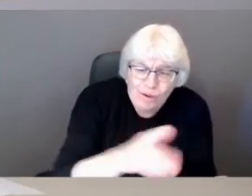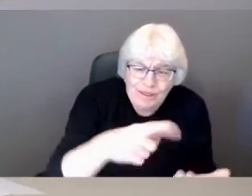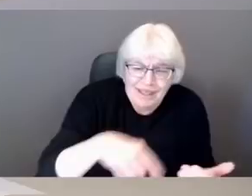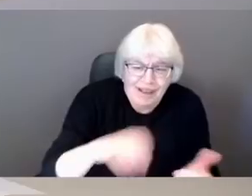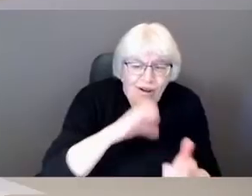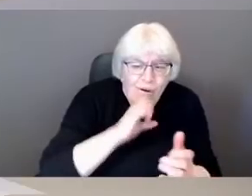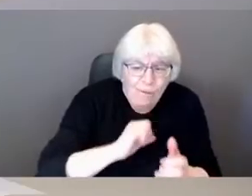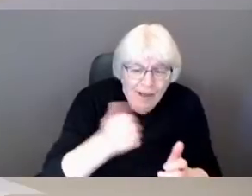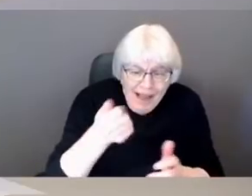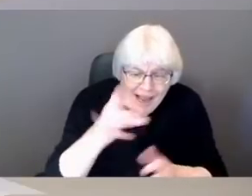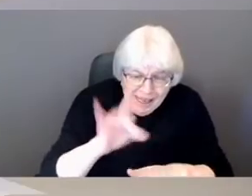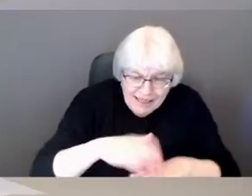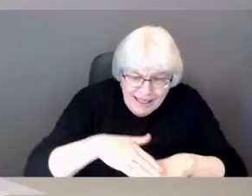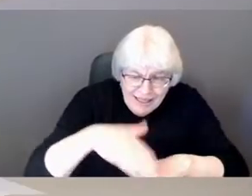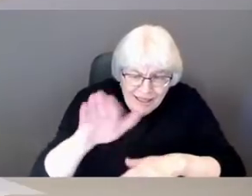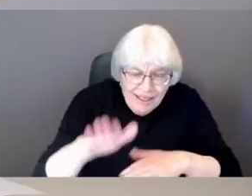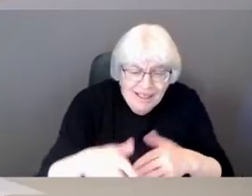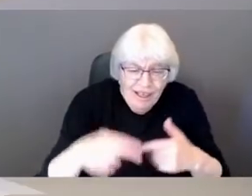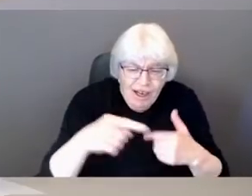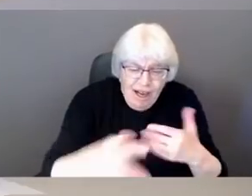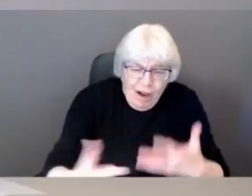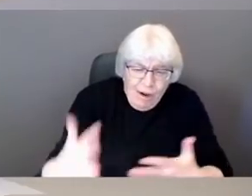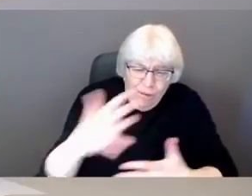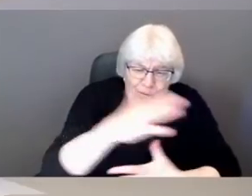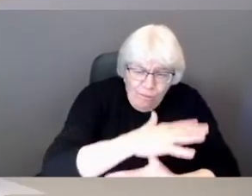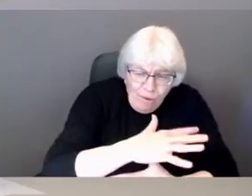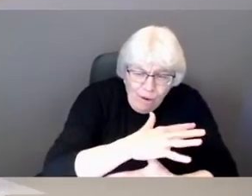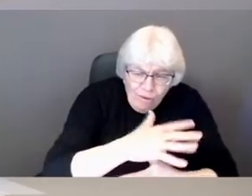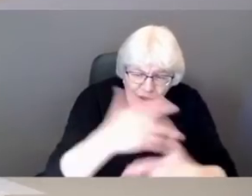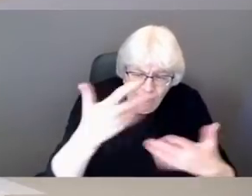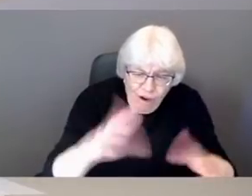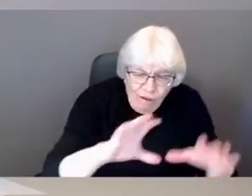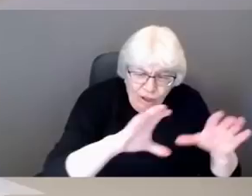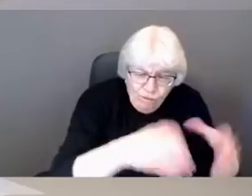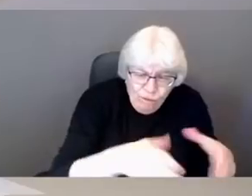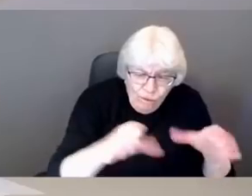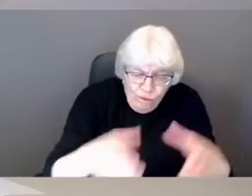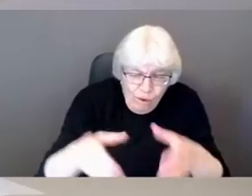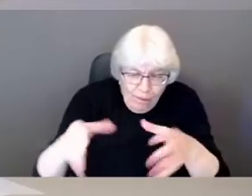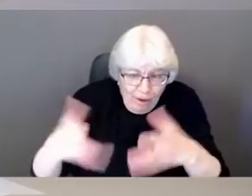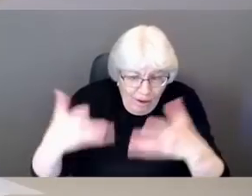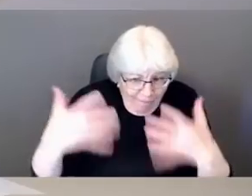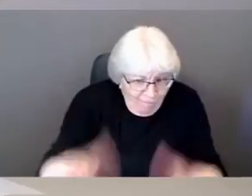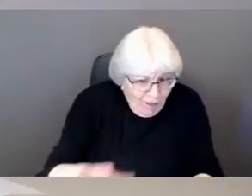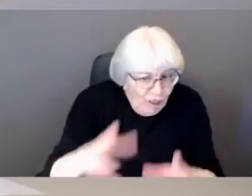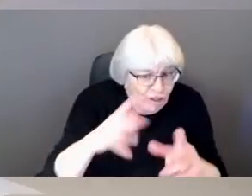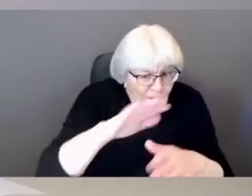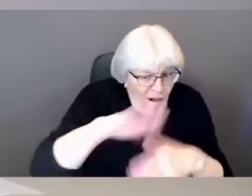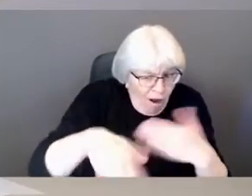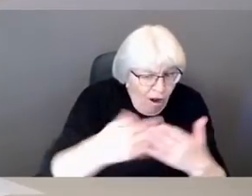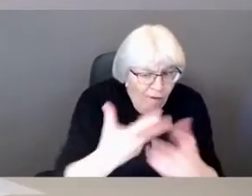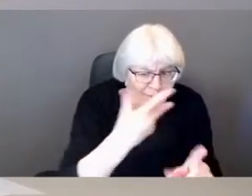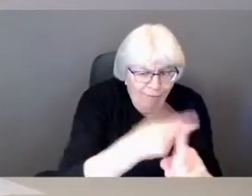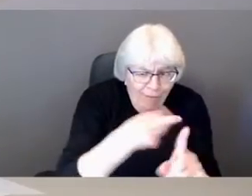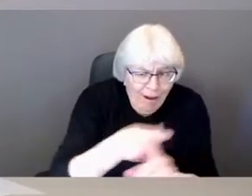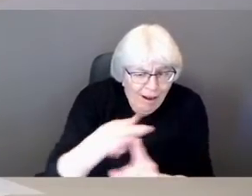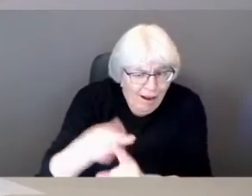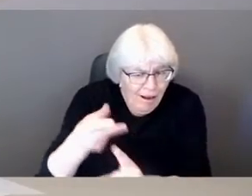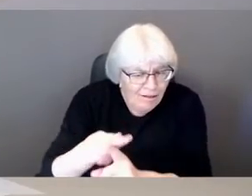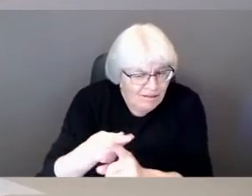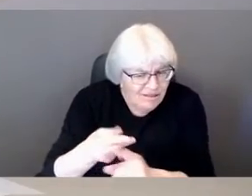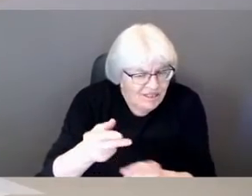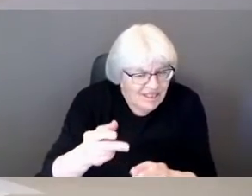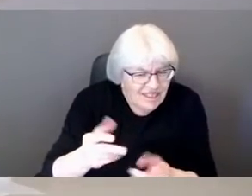They were already supposed to be getting vaccinated. It's been lowered to 50, I believe. But because certain groups were